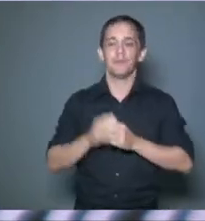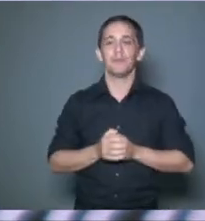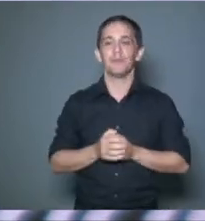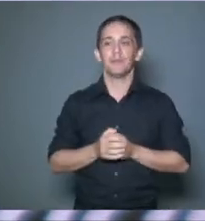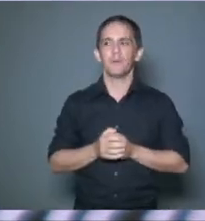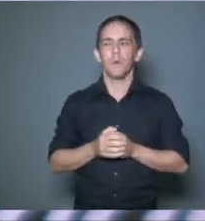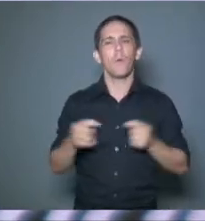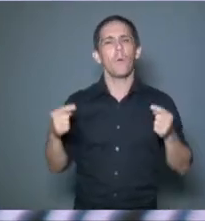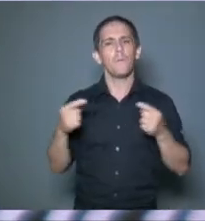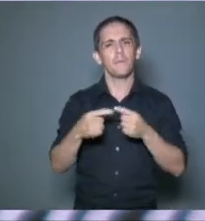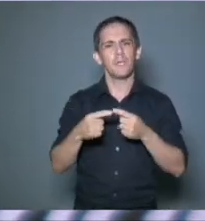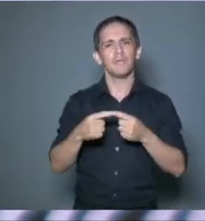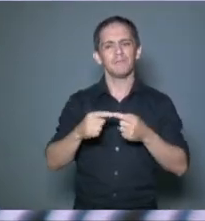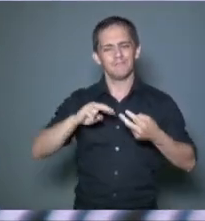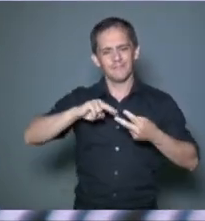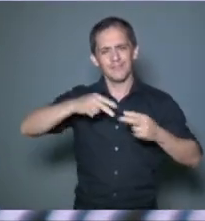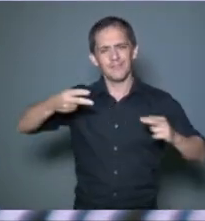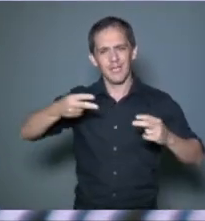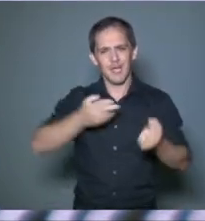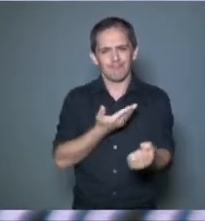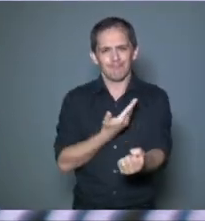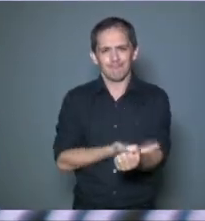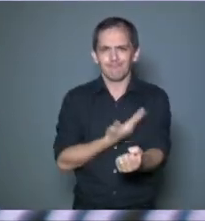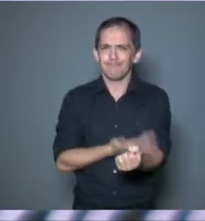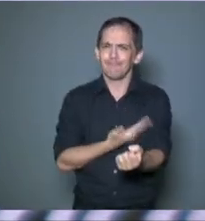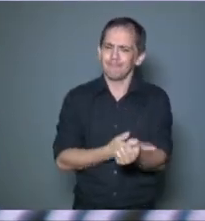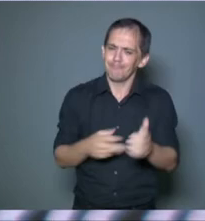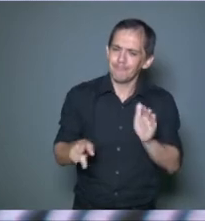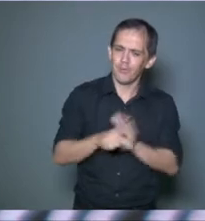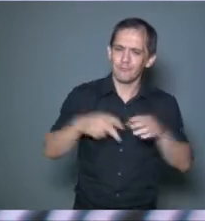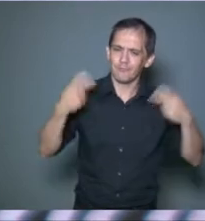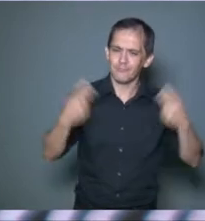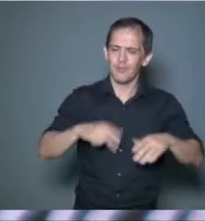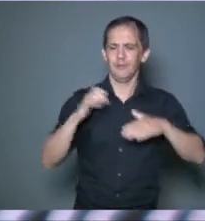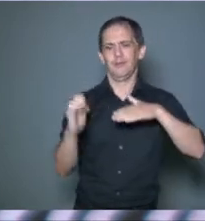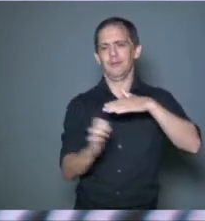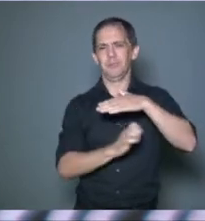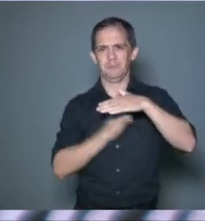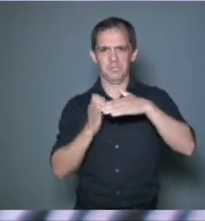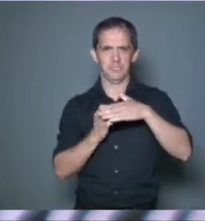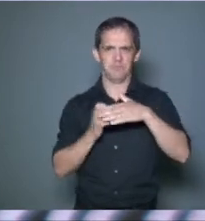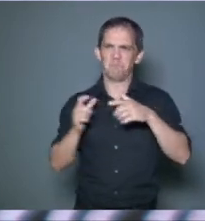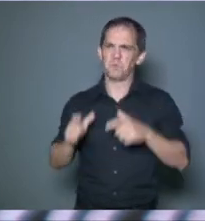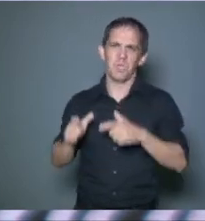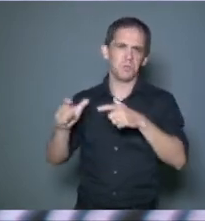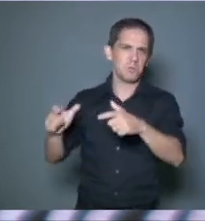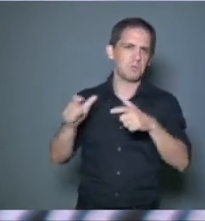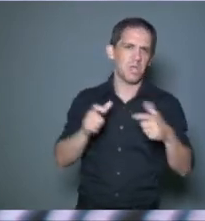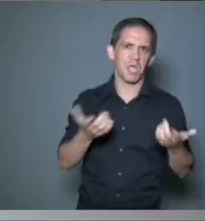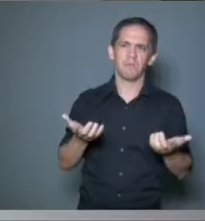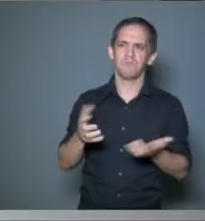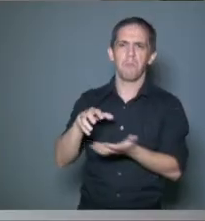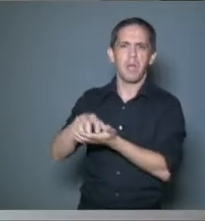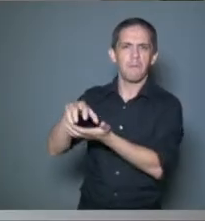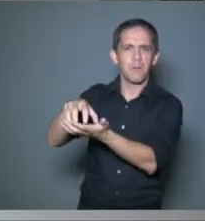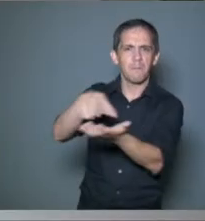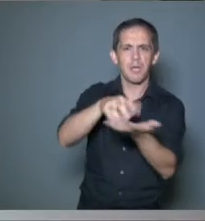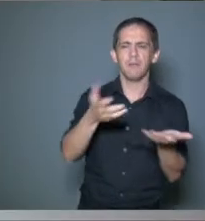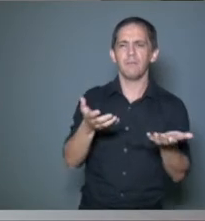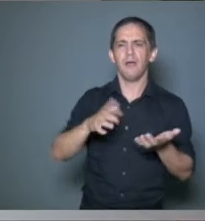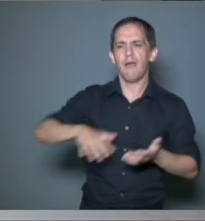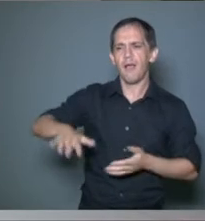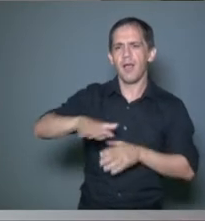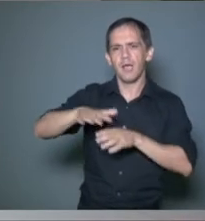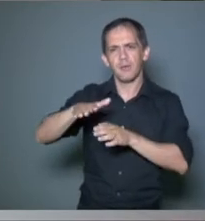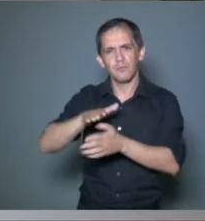Sustainability is in the DNA of SLC Agricola. We've always been very careful with our properties,